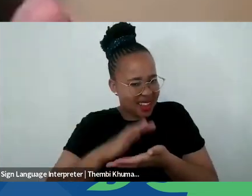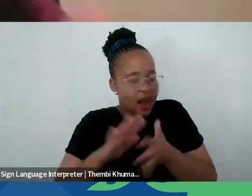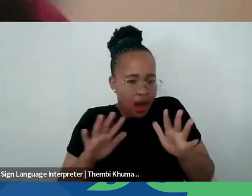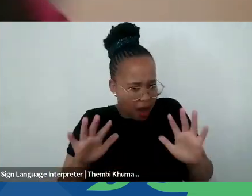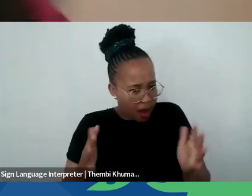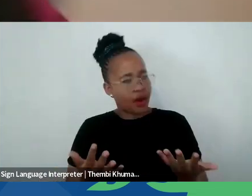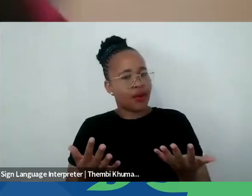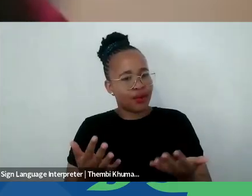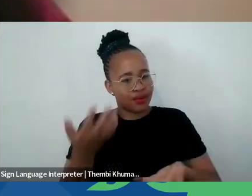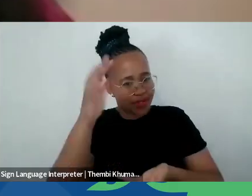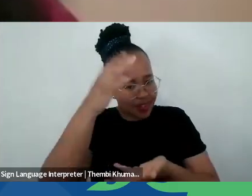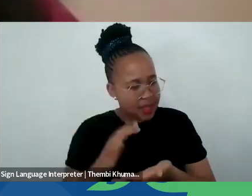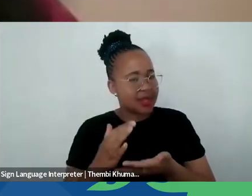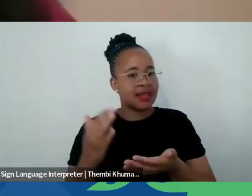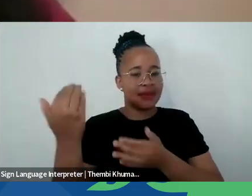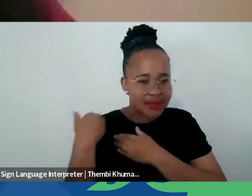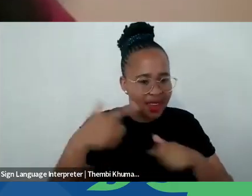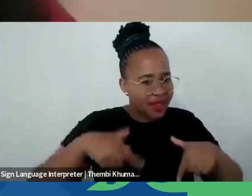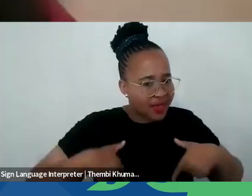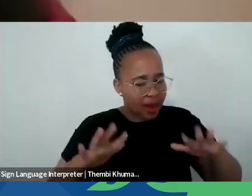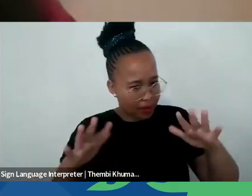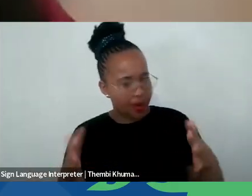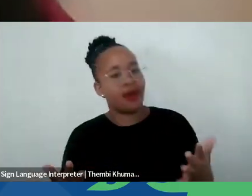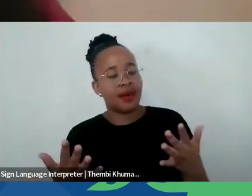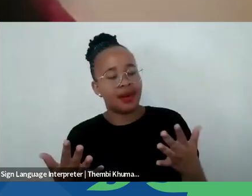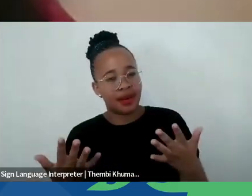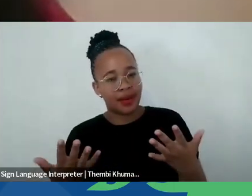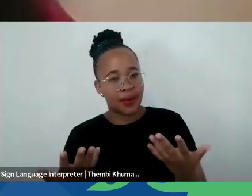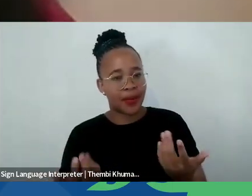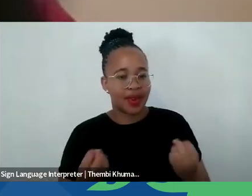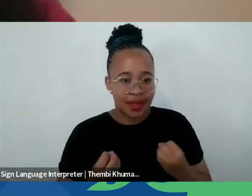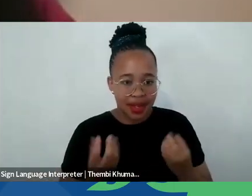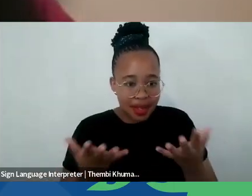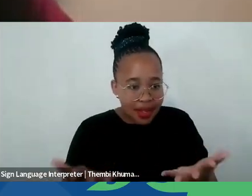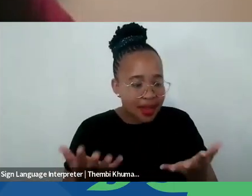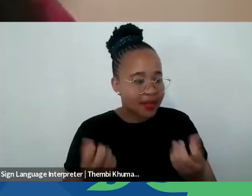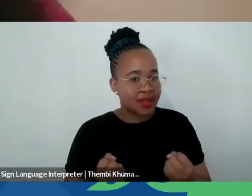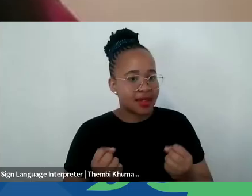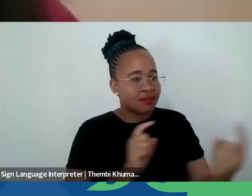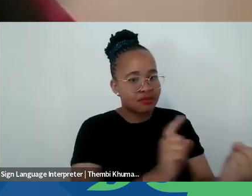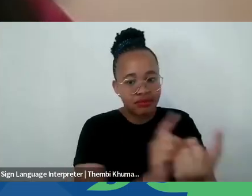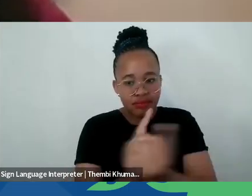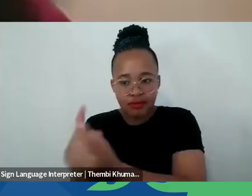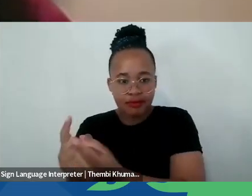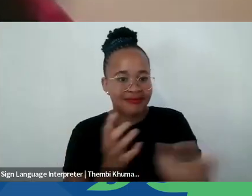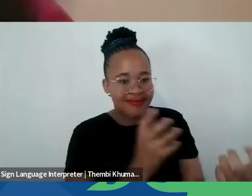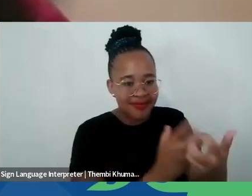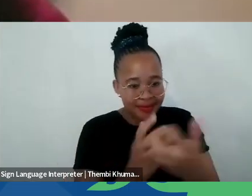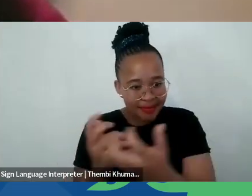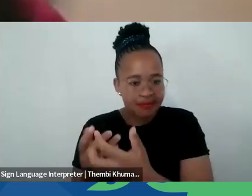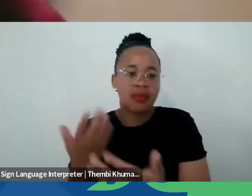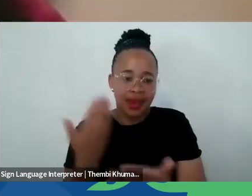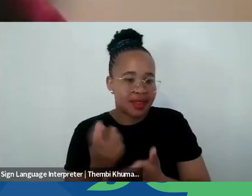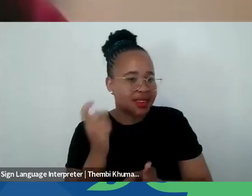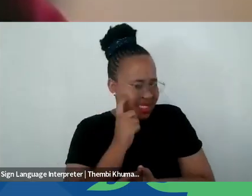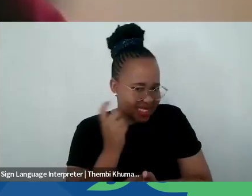lives. Harm reduction through mobile services, outreach services works better than